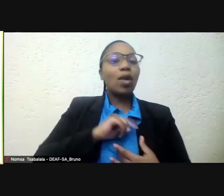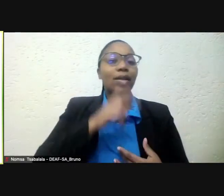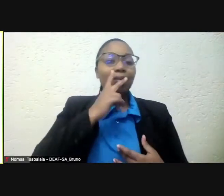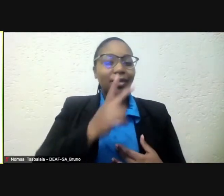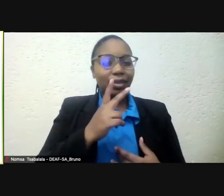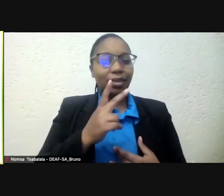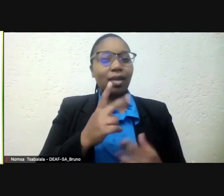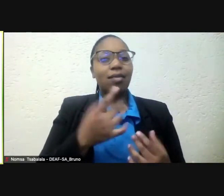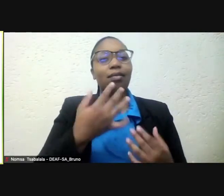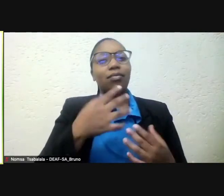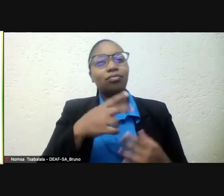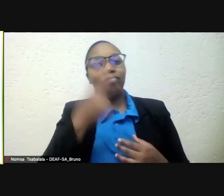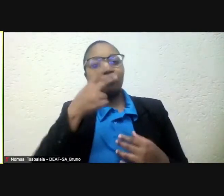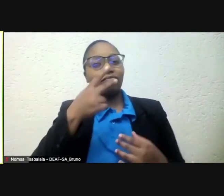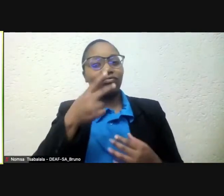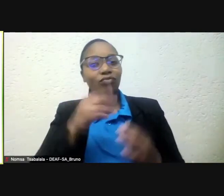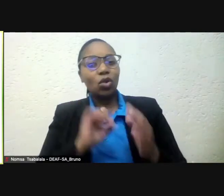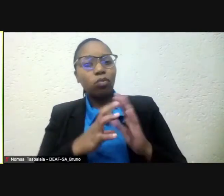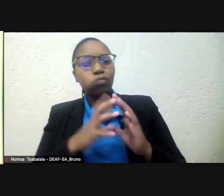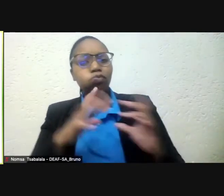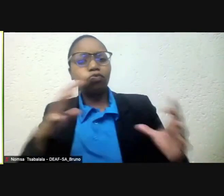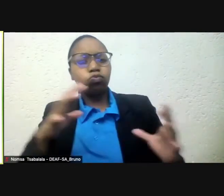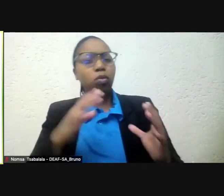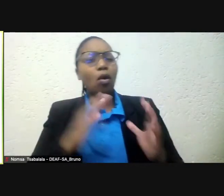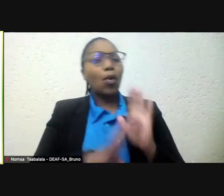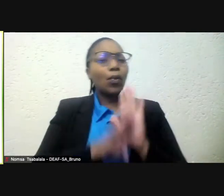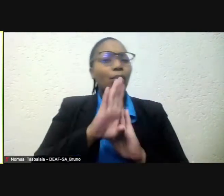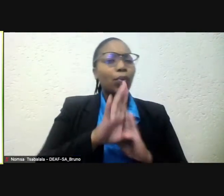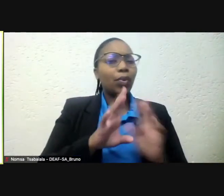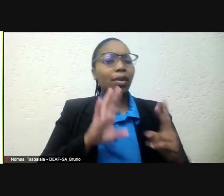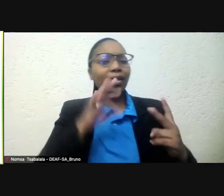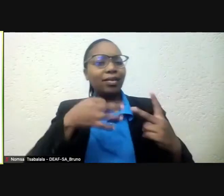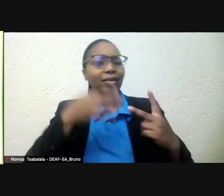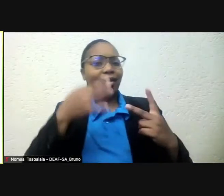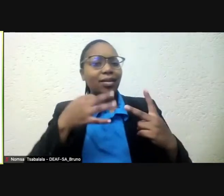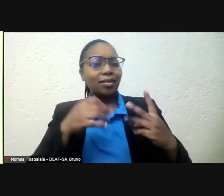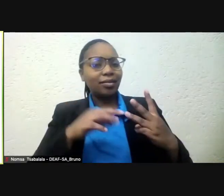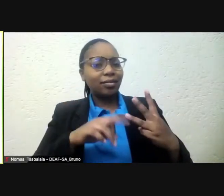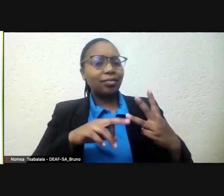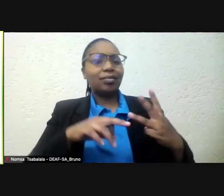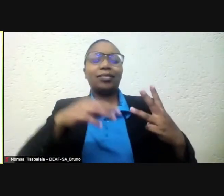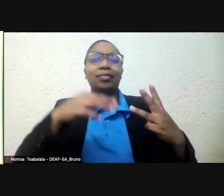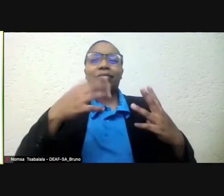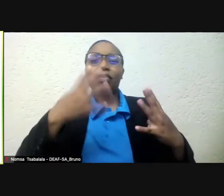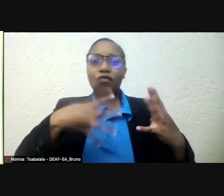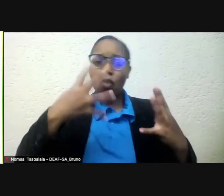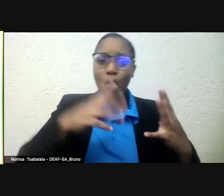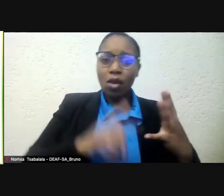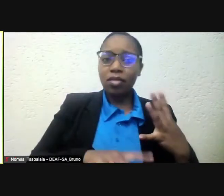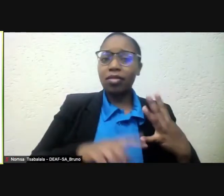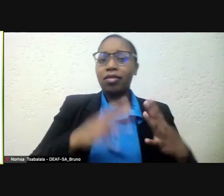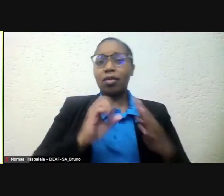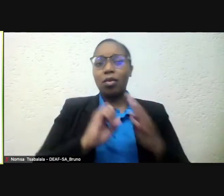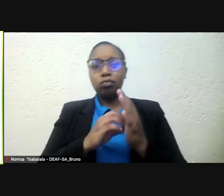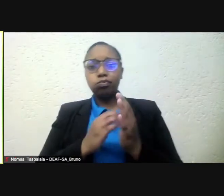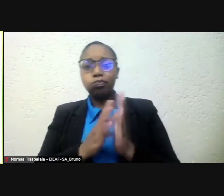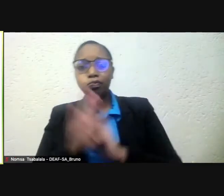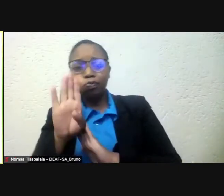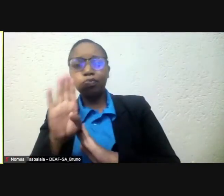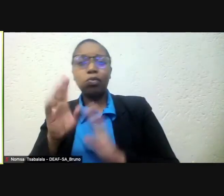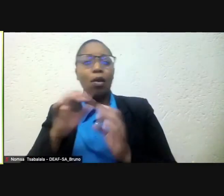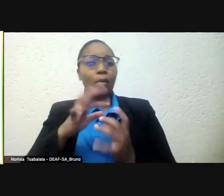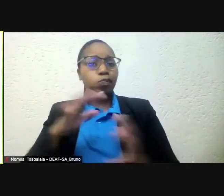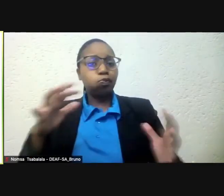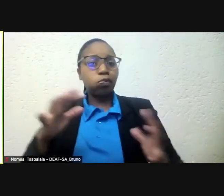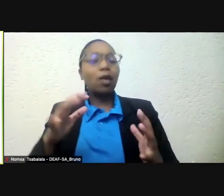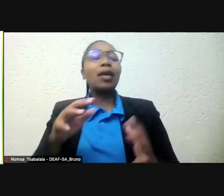getting into operation, that 80 to 90% when you are vaccinated, you will get mild